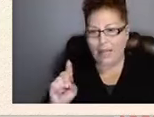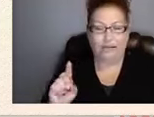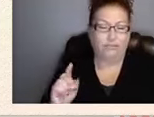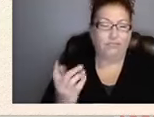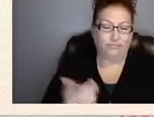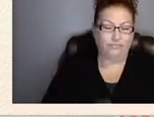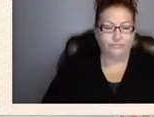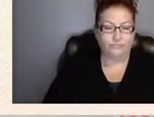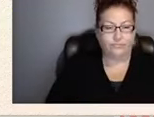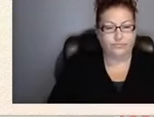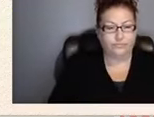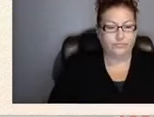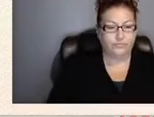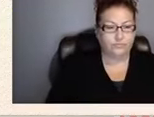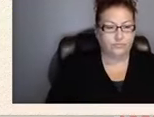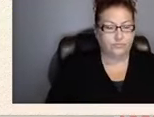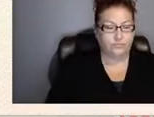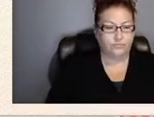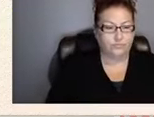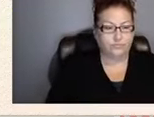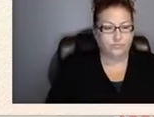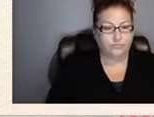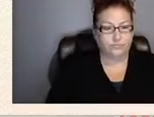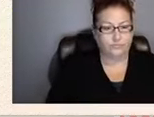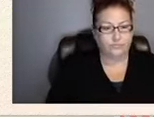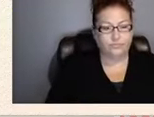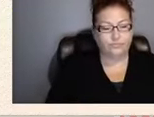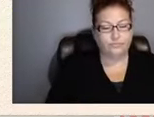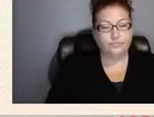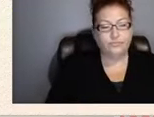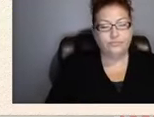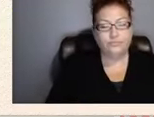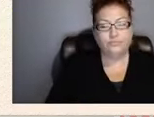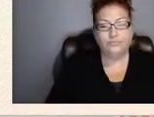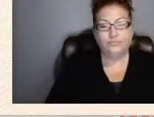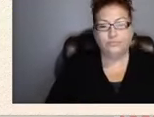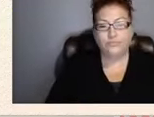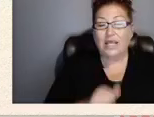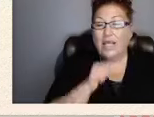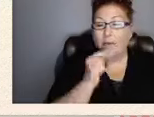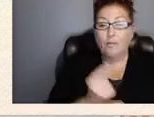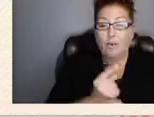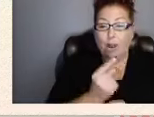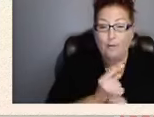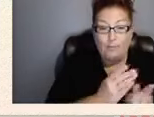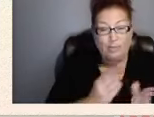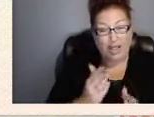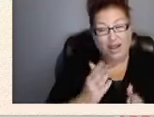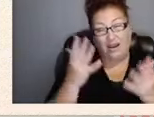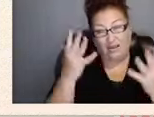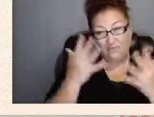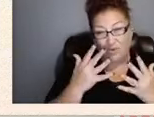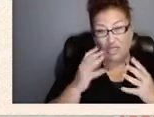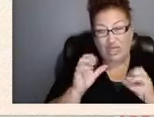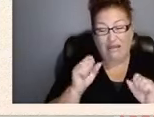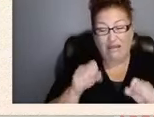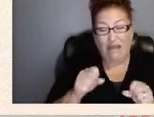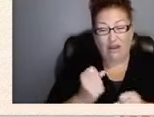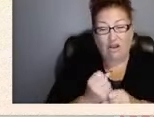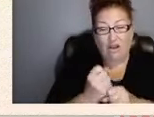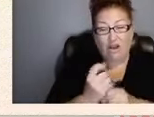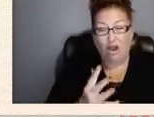and Medicaid. And improper planning, unfortunately, can lead to uncertain